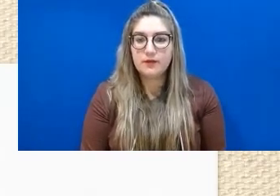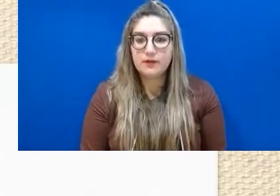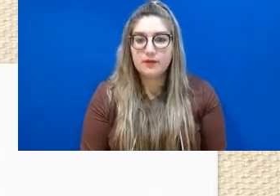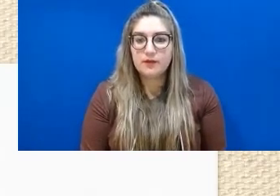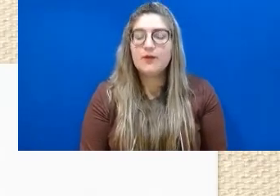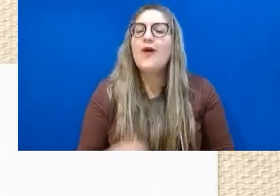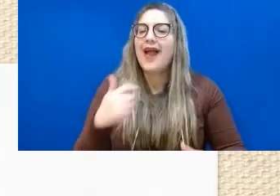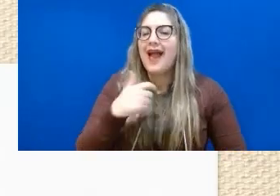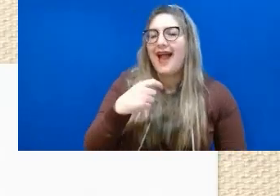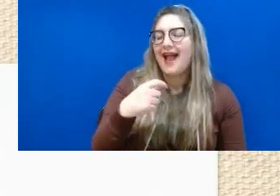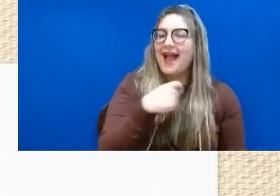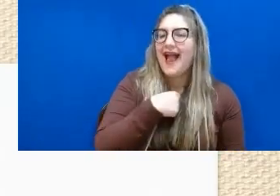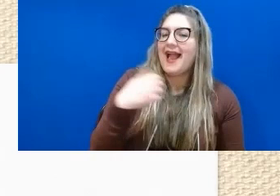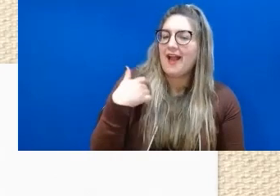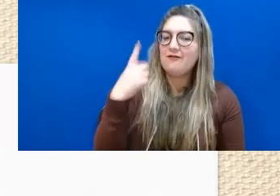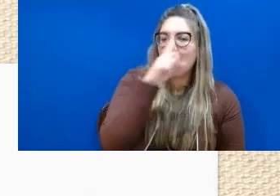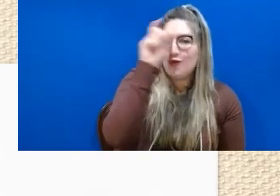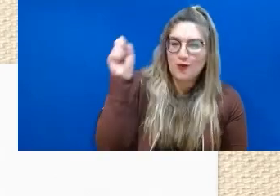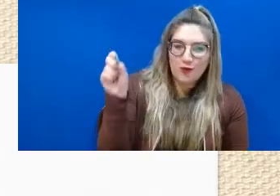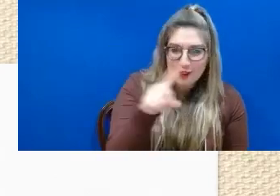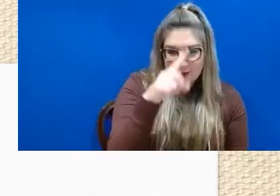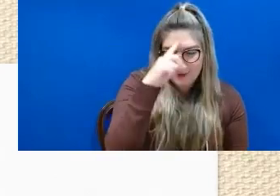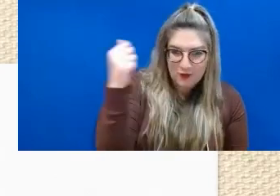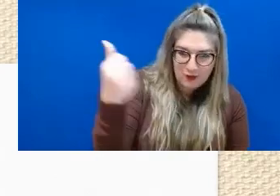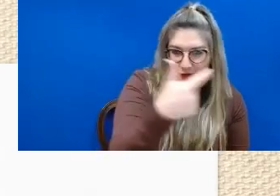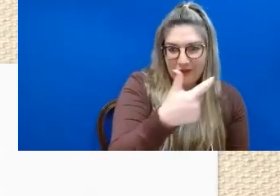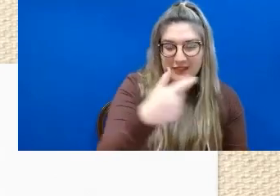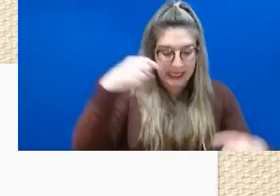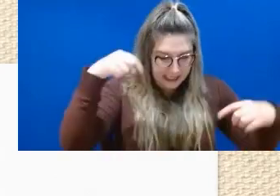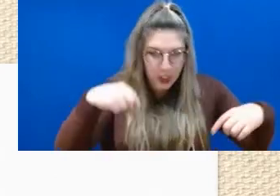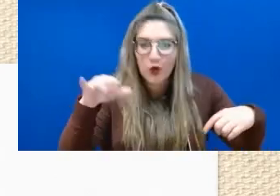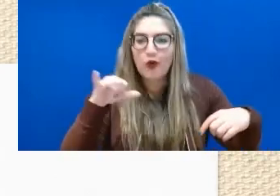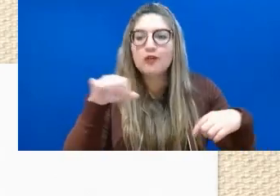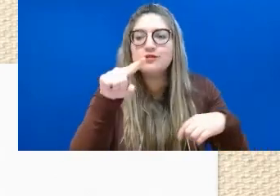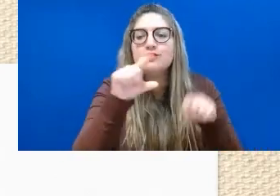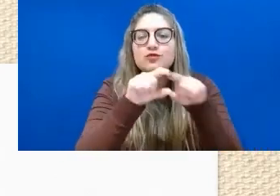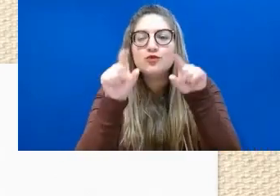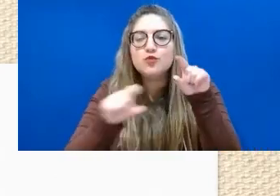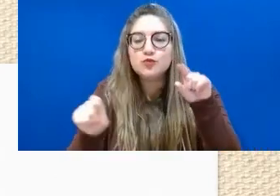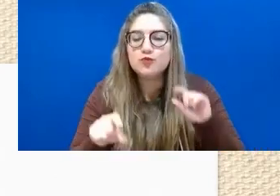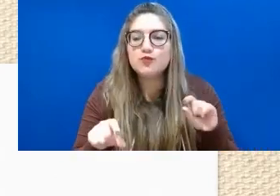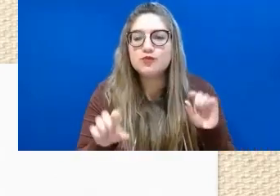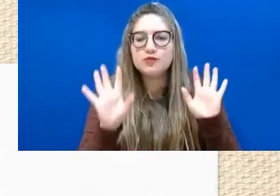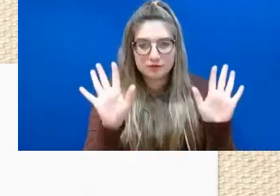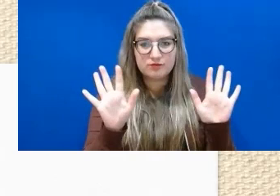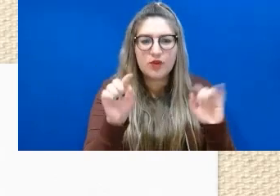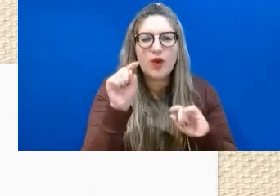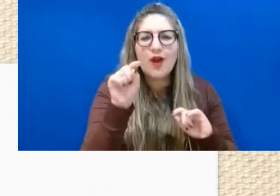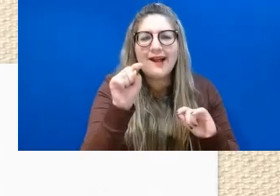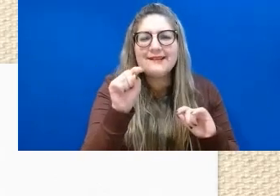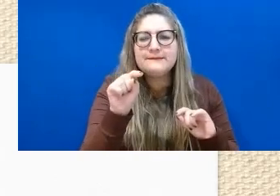I have a question for all of you. Okay, and the same thing for the one online. What do you think are some of